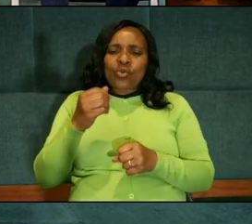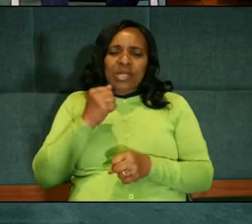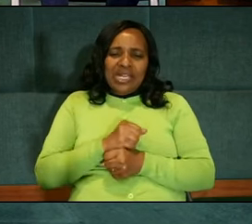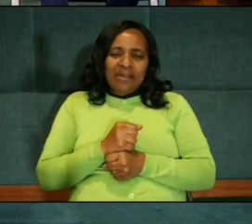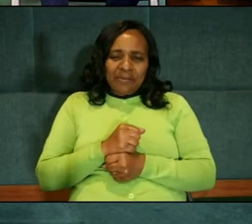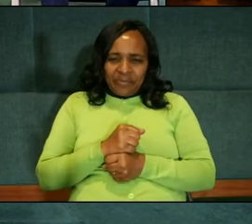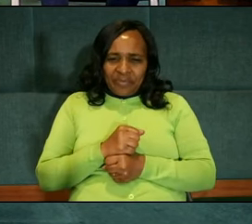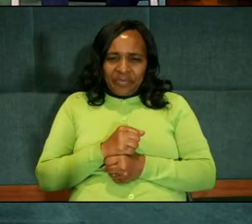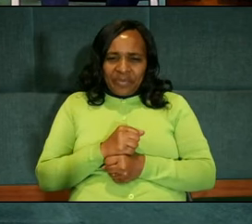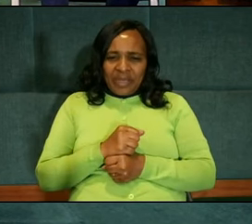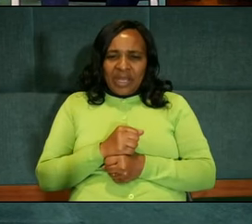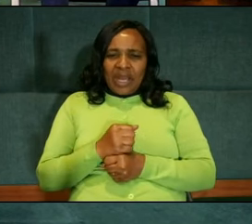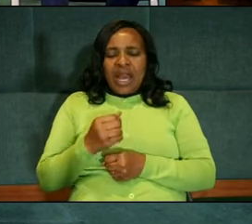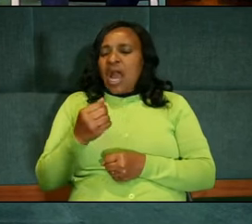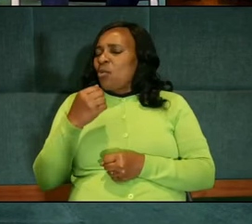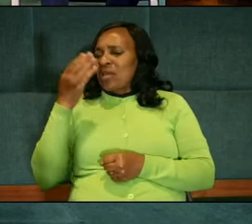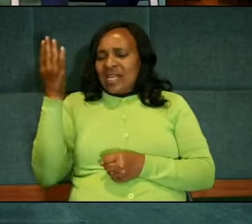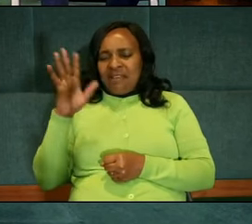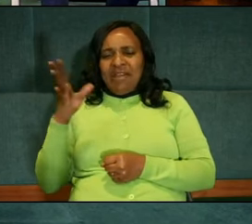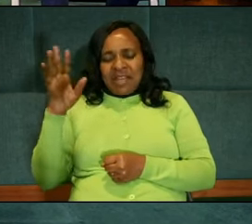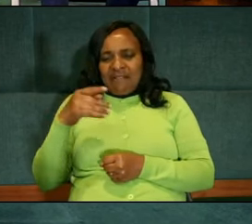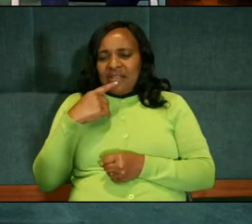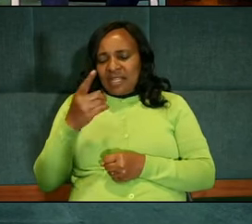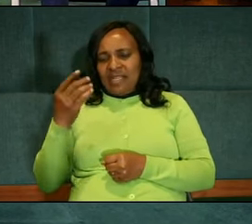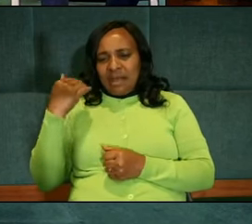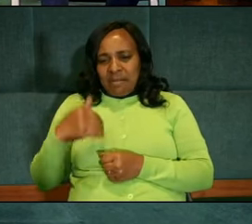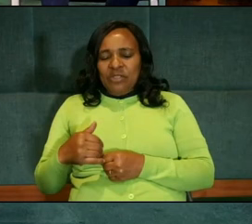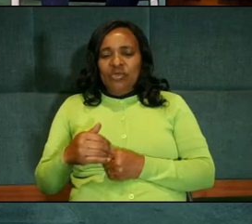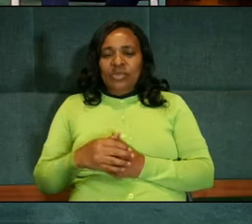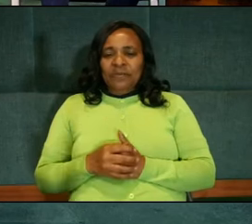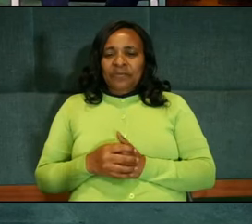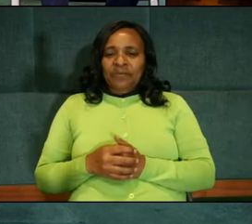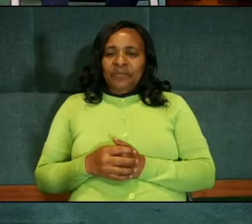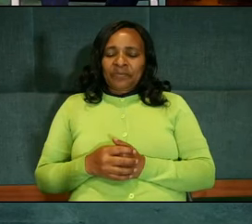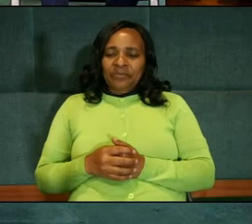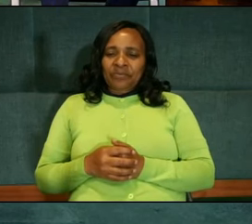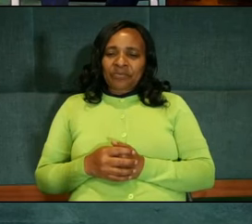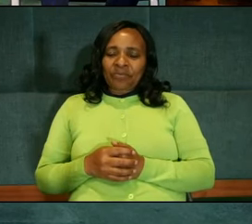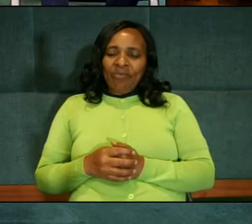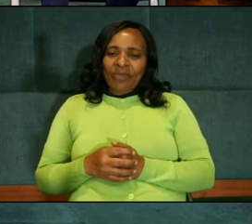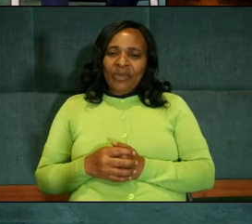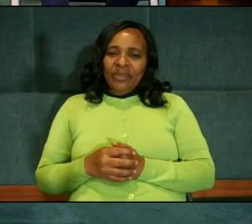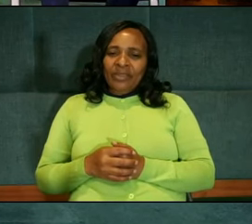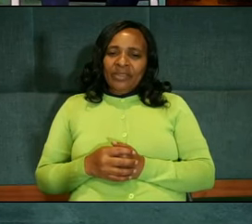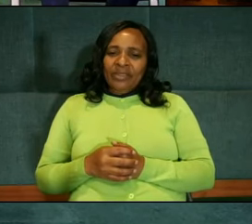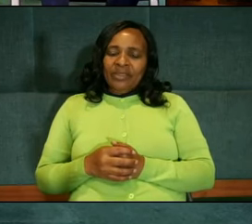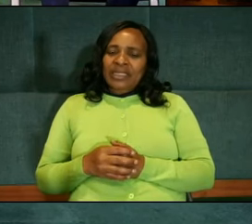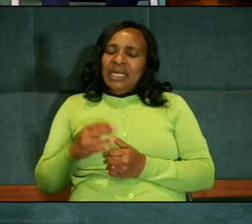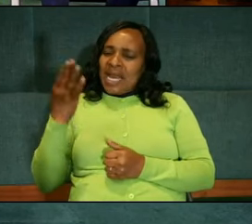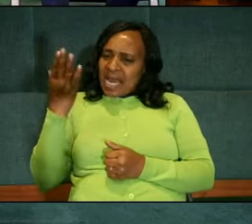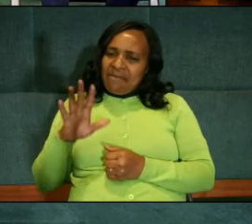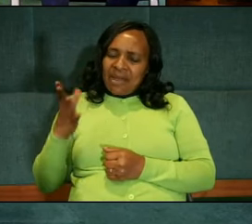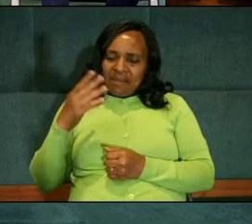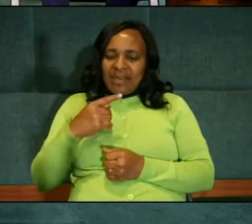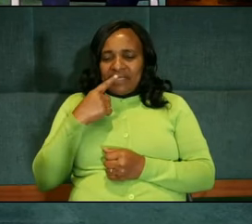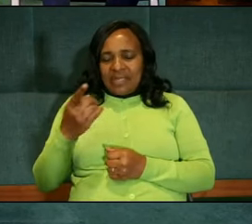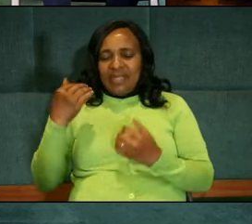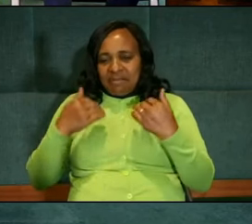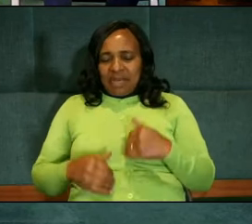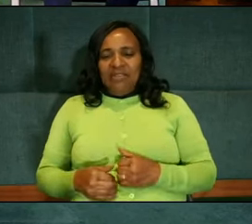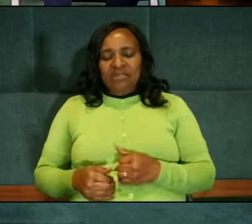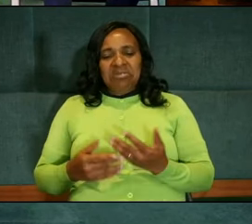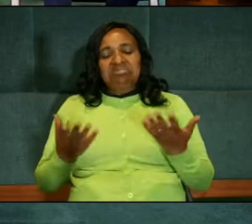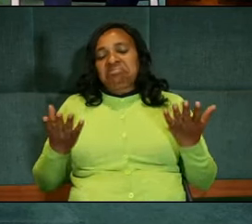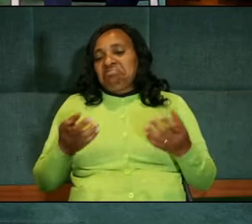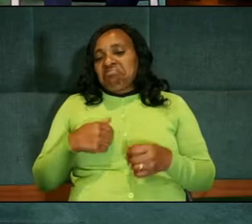Thing, you never tell the person. Okay. Yeah, it's almost like you never tell the person. Mm. Otherwise,